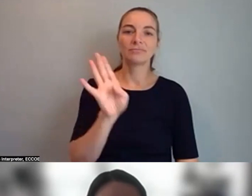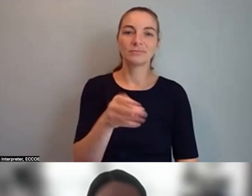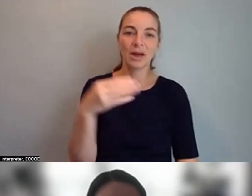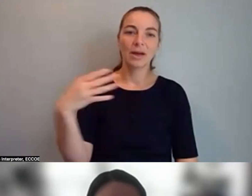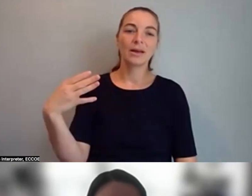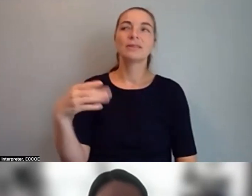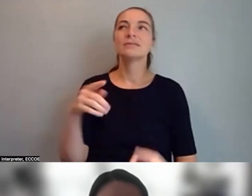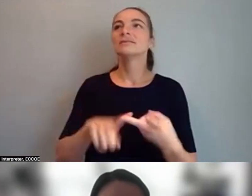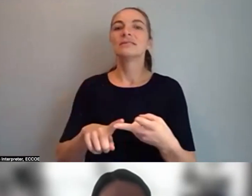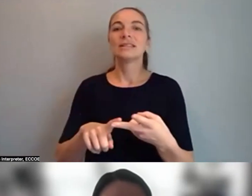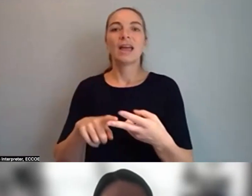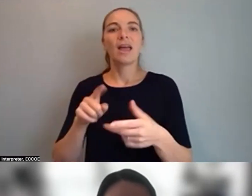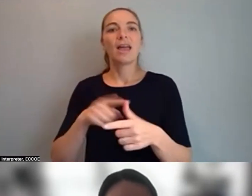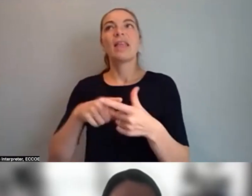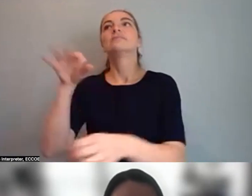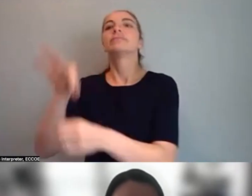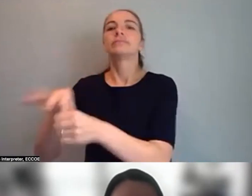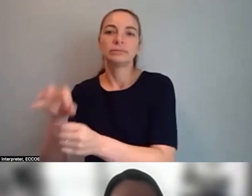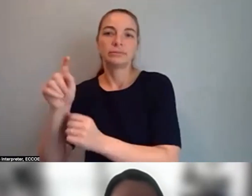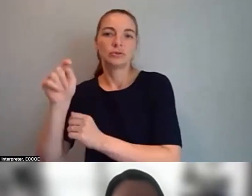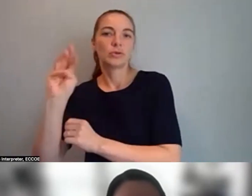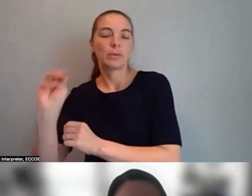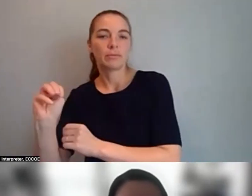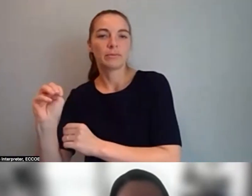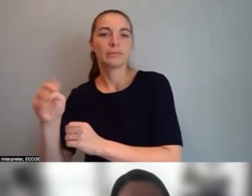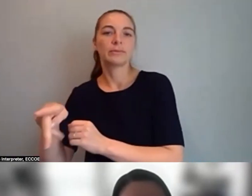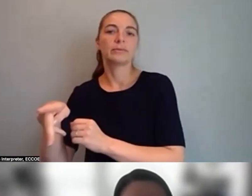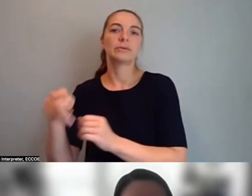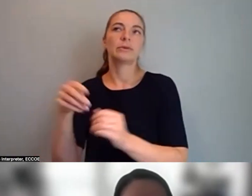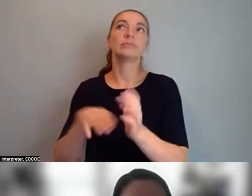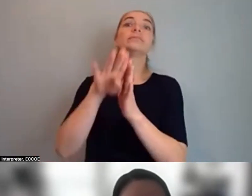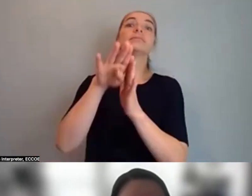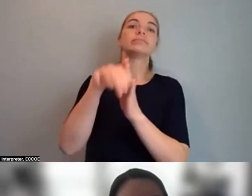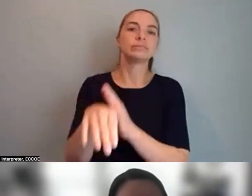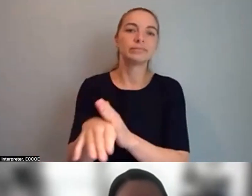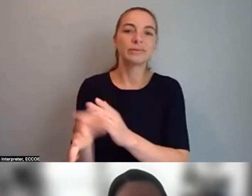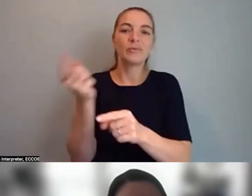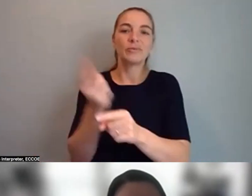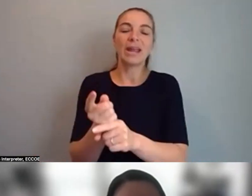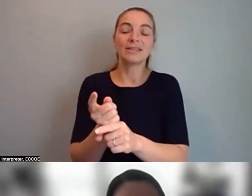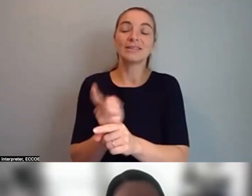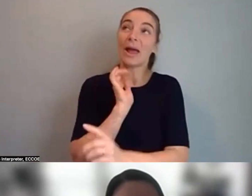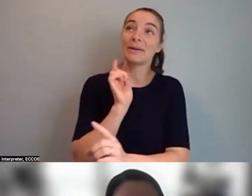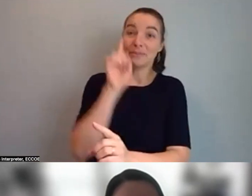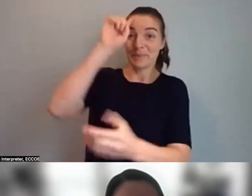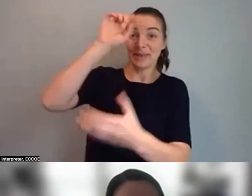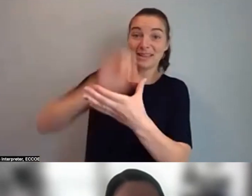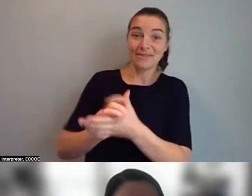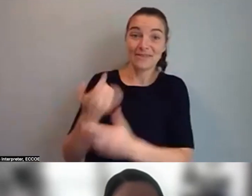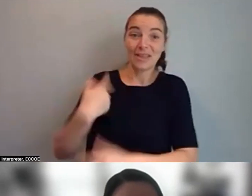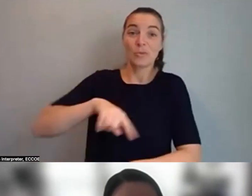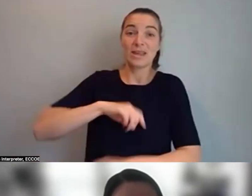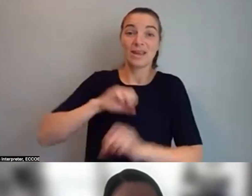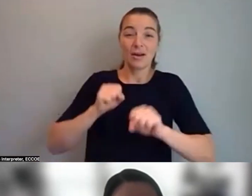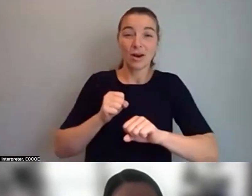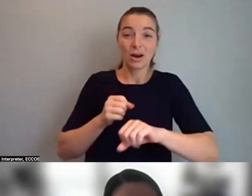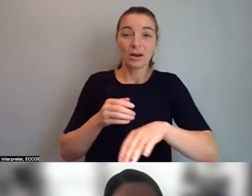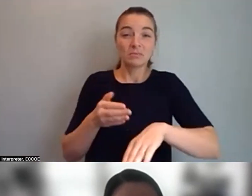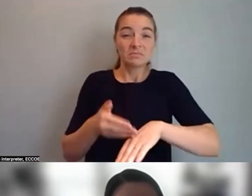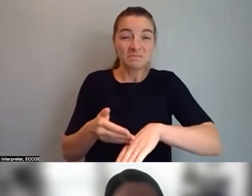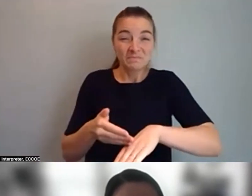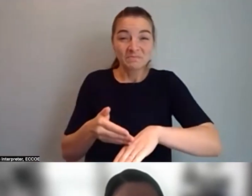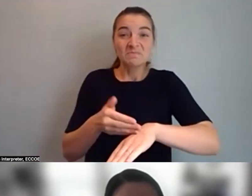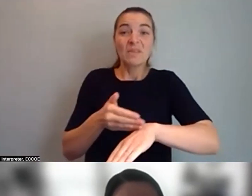belief in, like, a sort of narrative of getting better. You know what mean? What we have to understand is that, you know, these are nasty